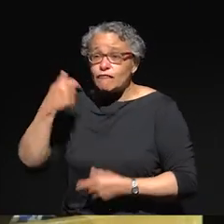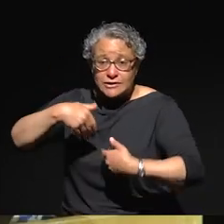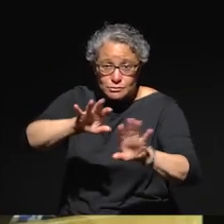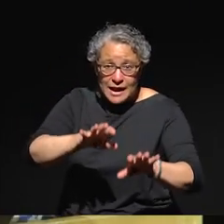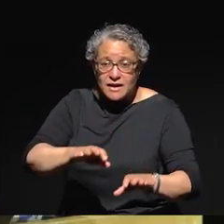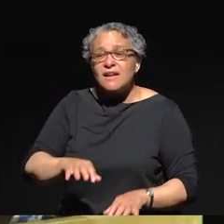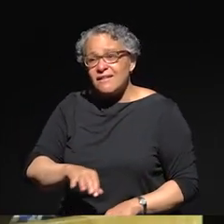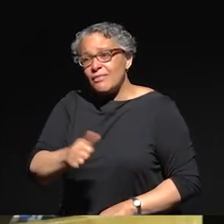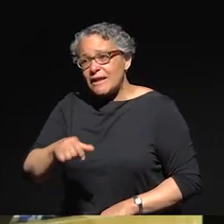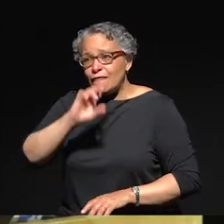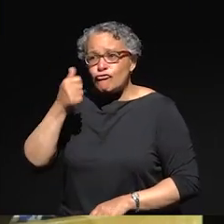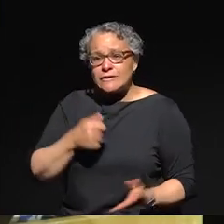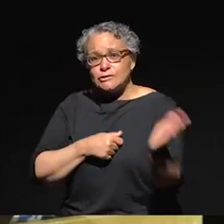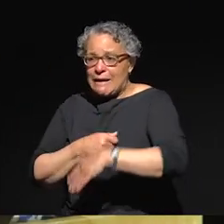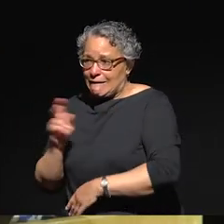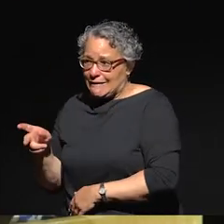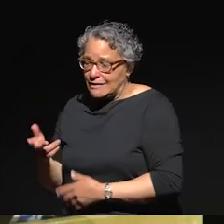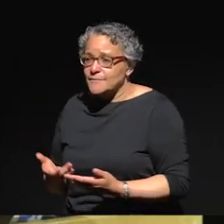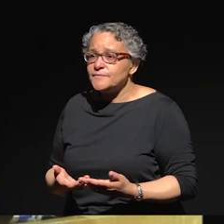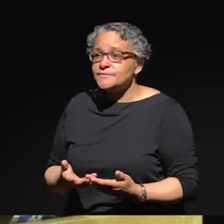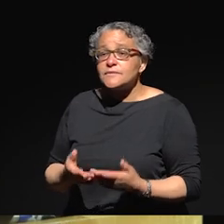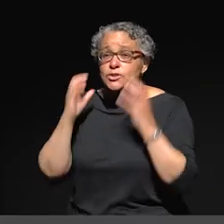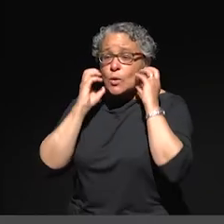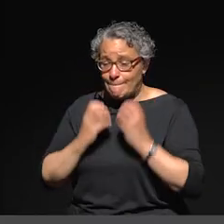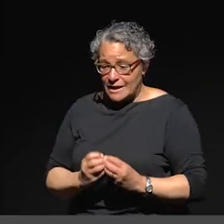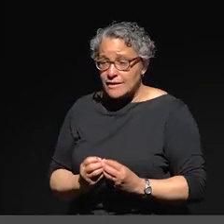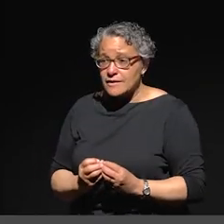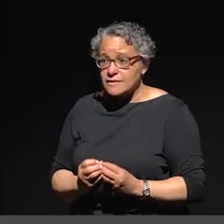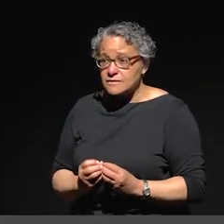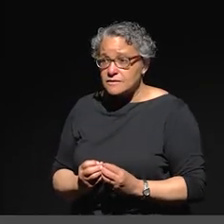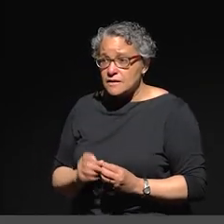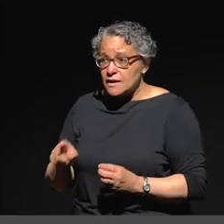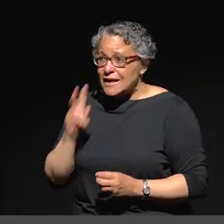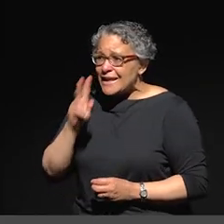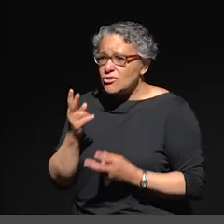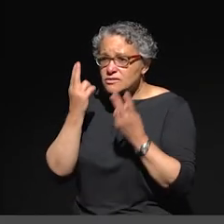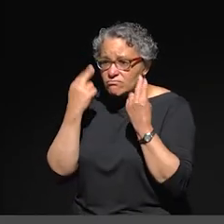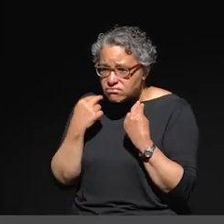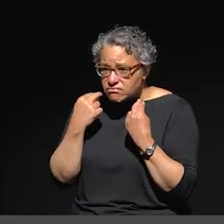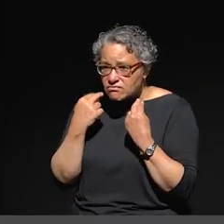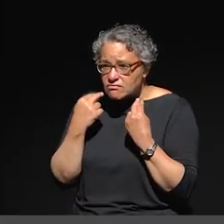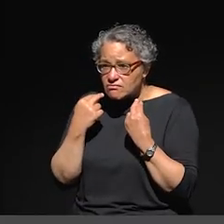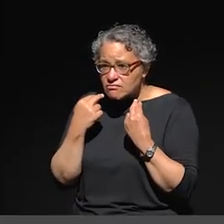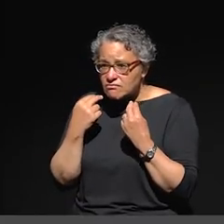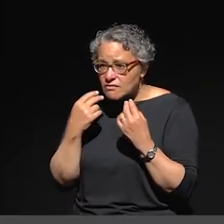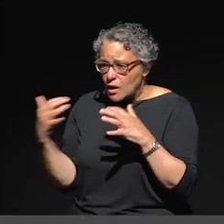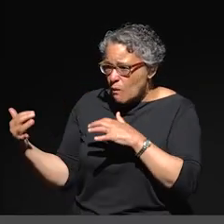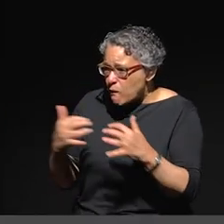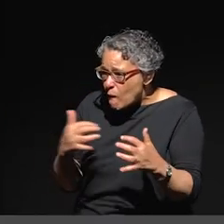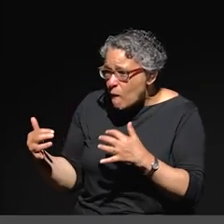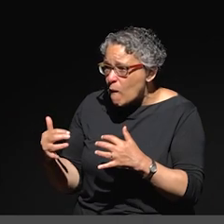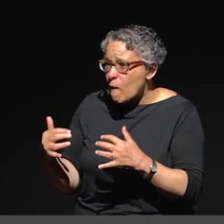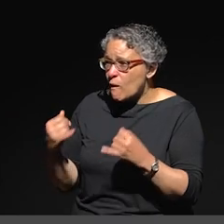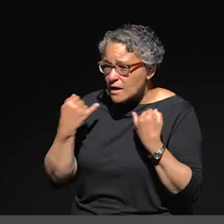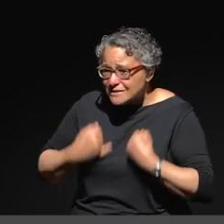anyway. So he's wearing that beard here, and he's despondent. And this is a time when the war is going badly, he's sick. There are